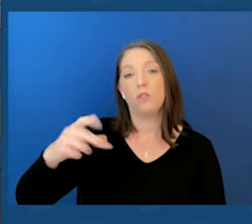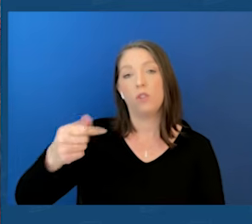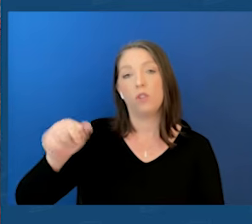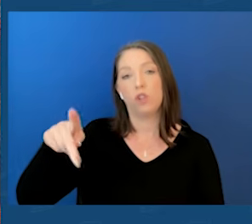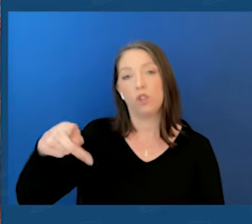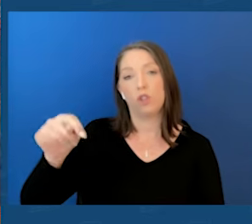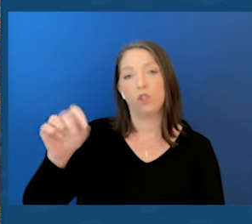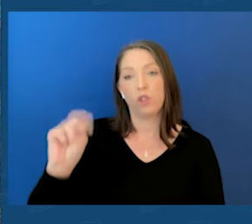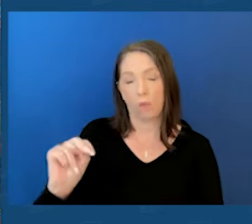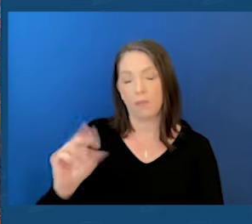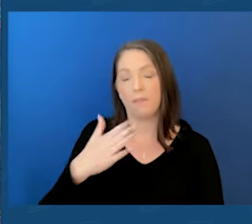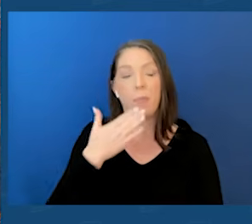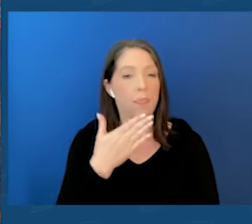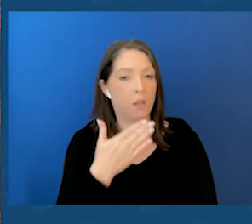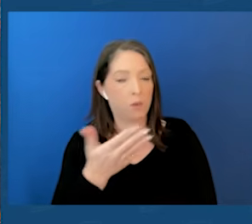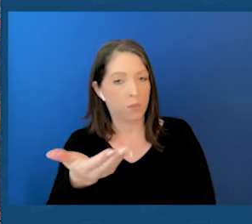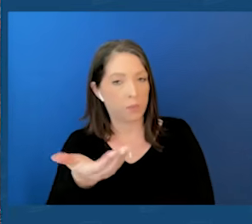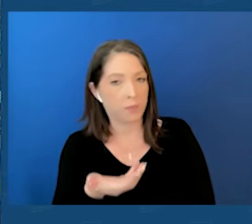Reverend.